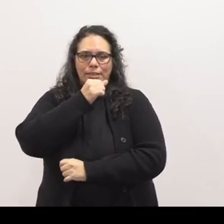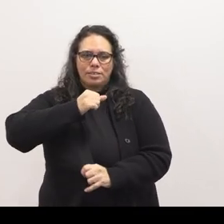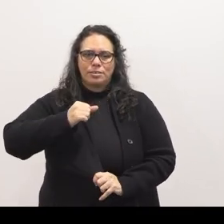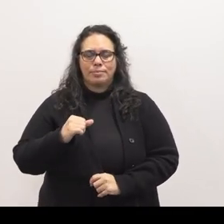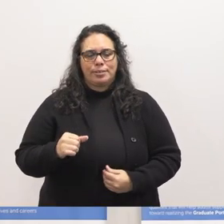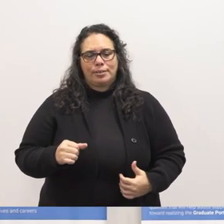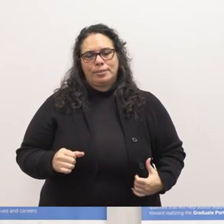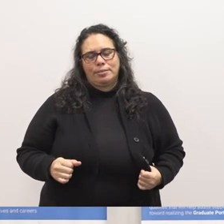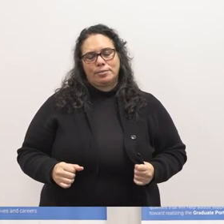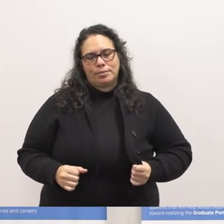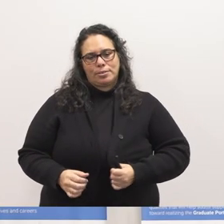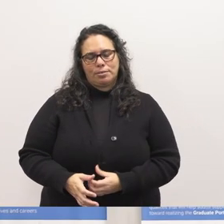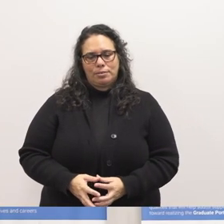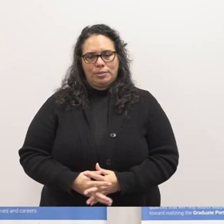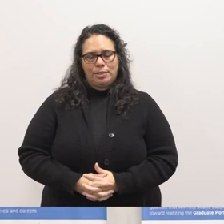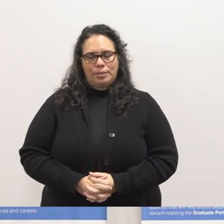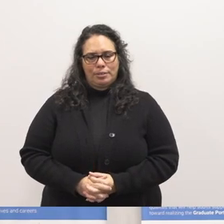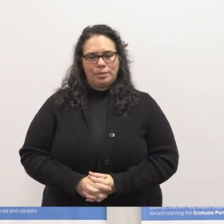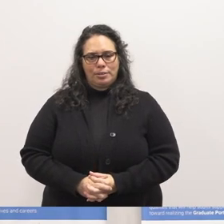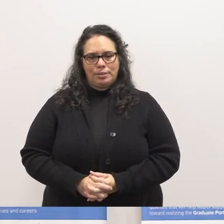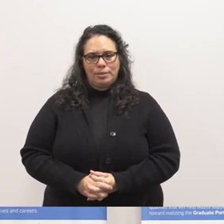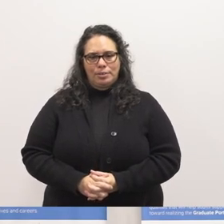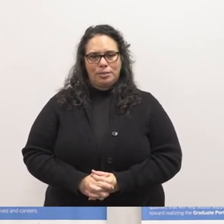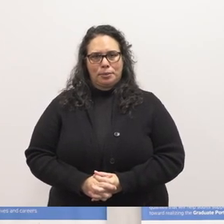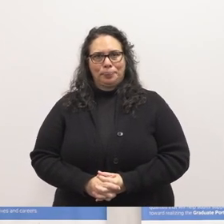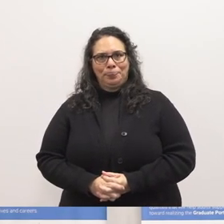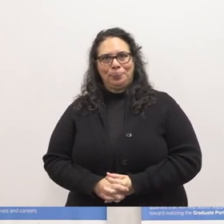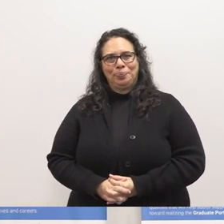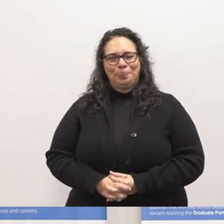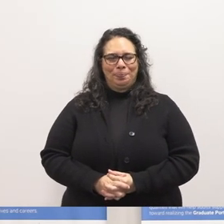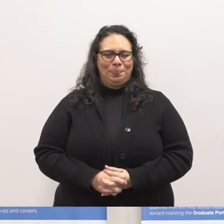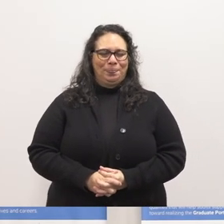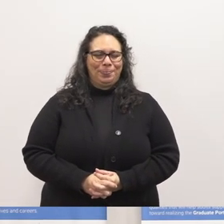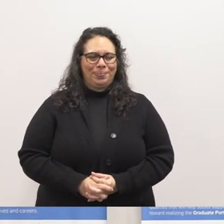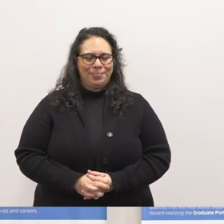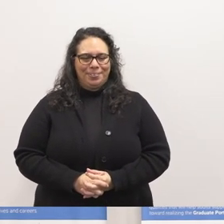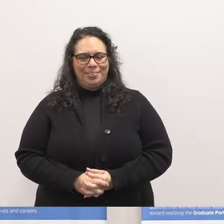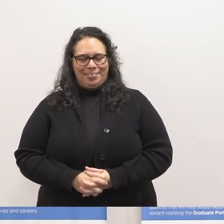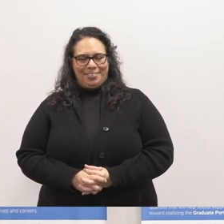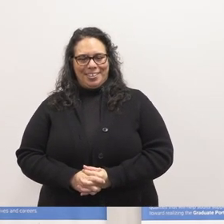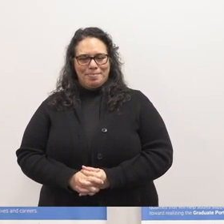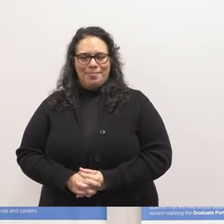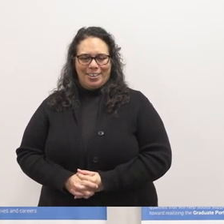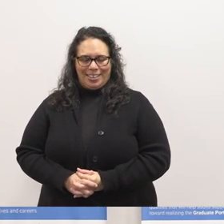Thank you. So do we have any questions?